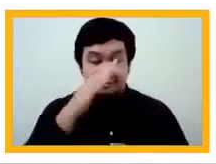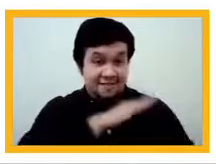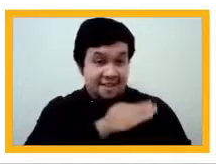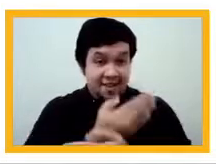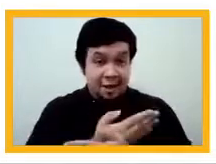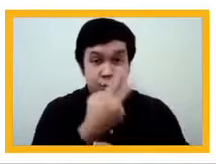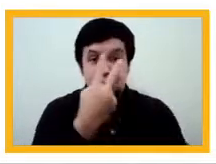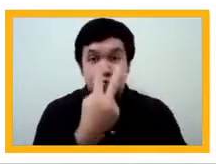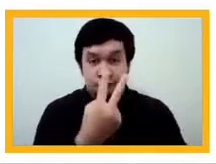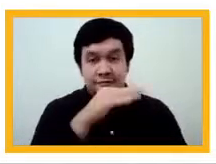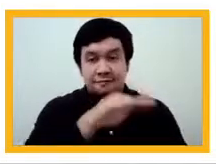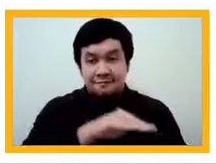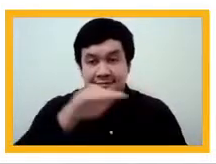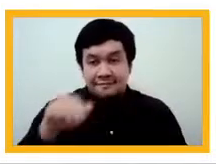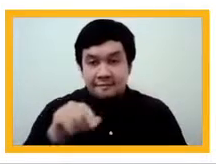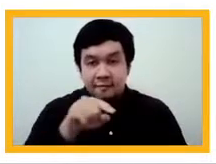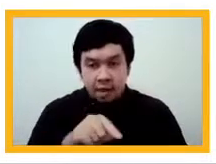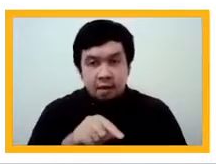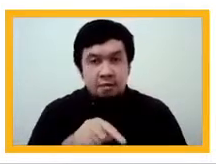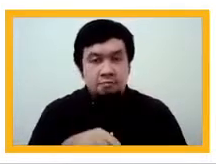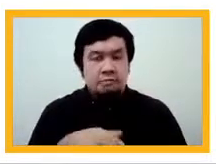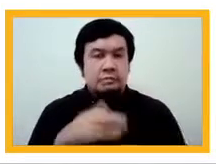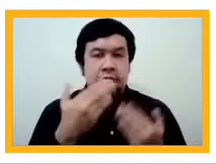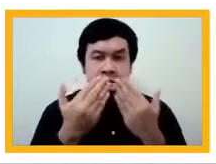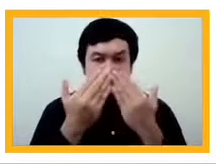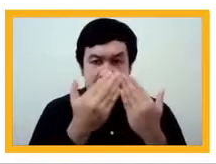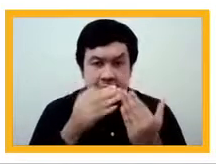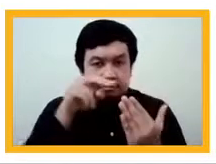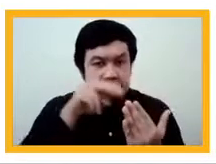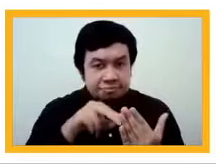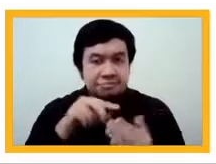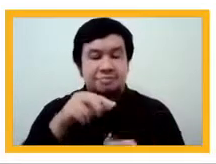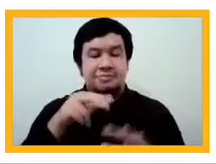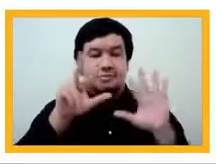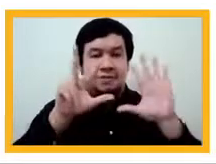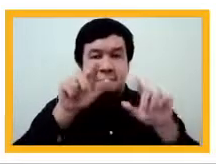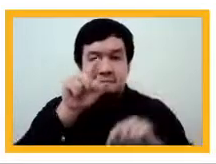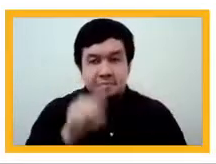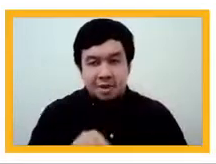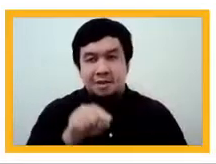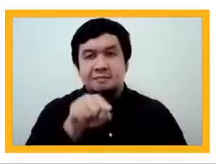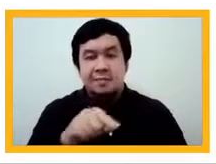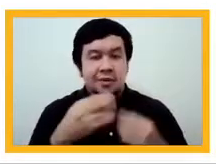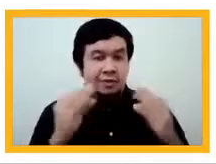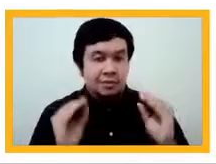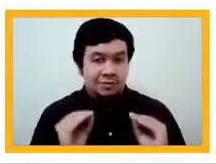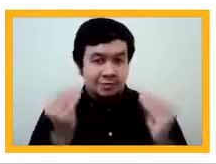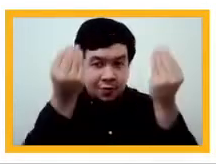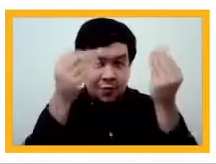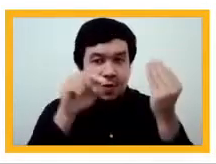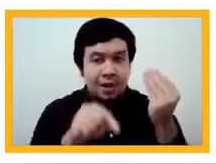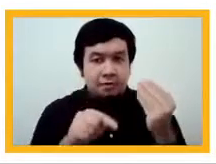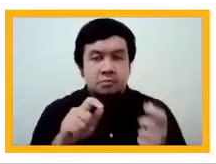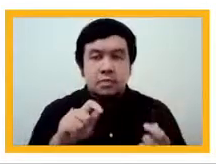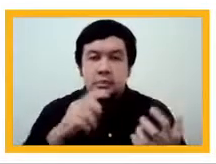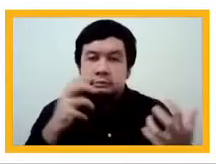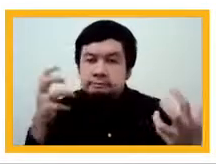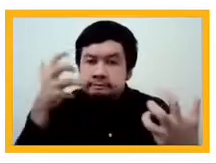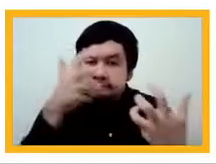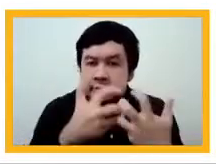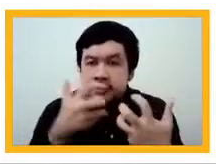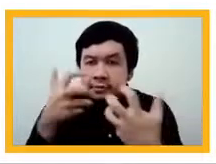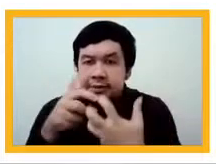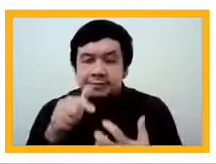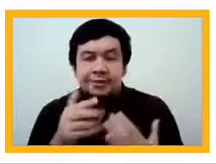that young people are very adaptable and they do embrace technology and education, especially also in